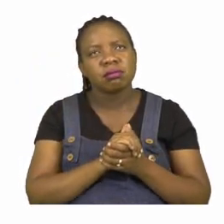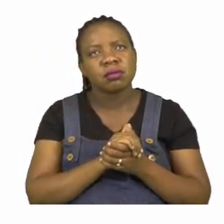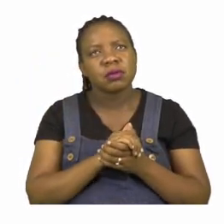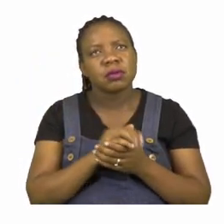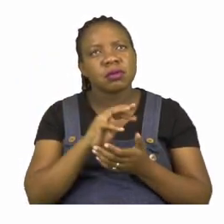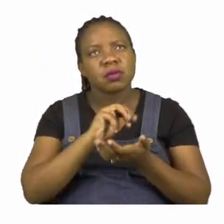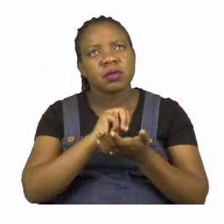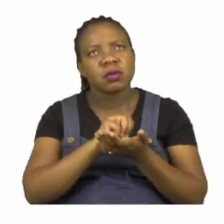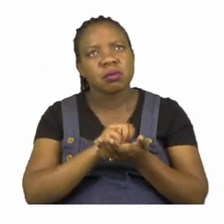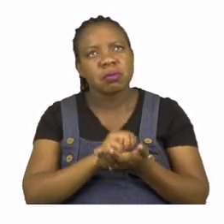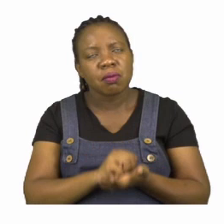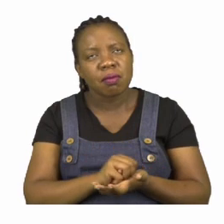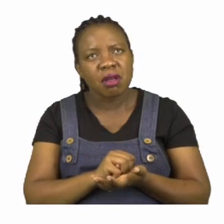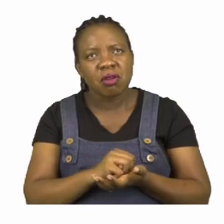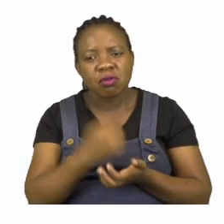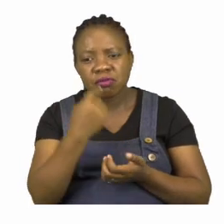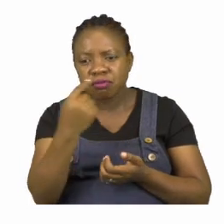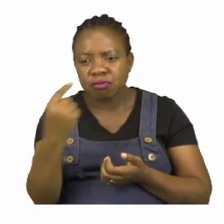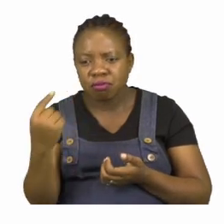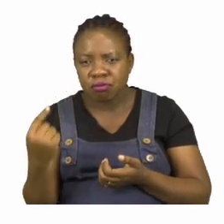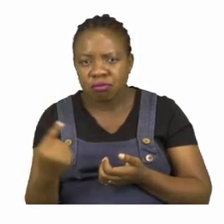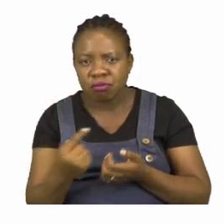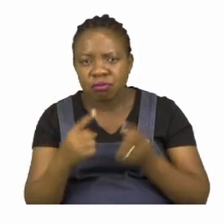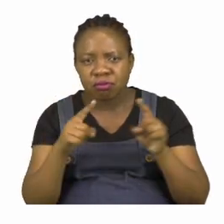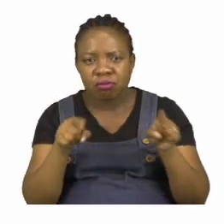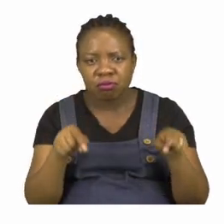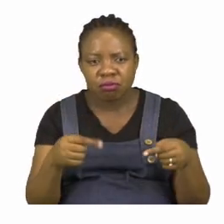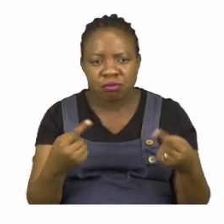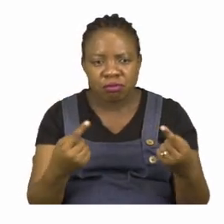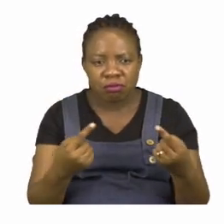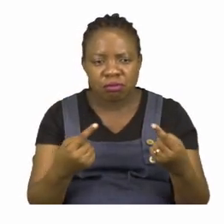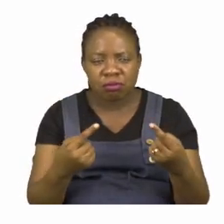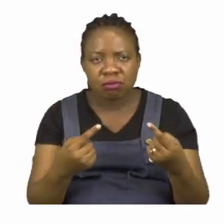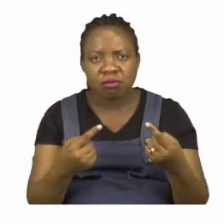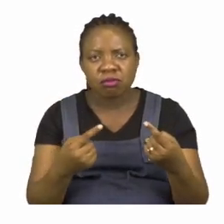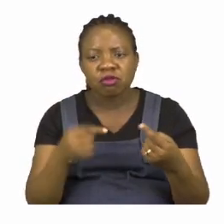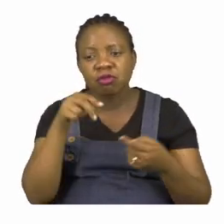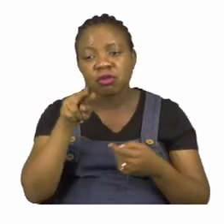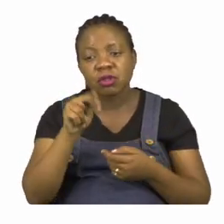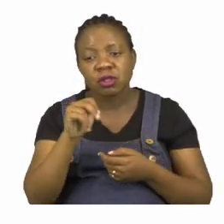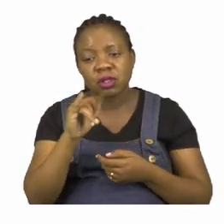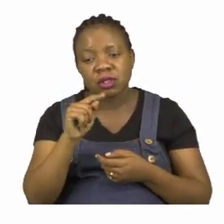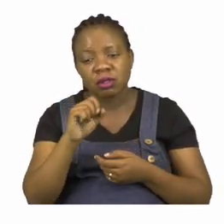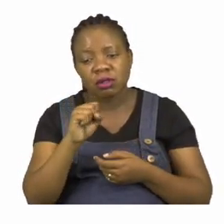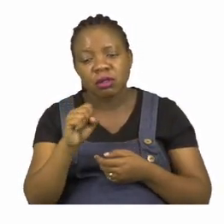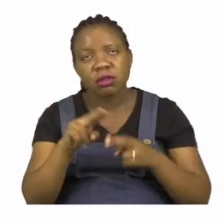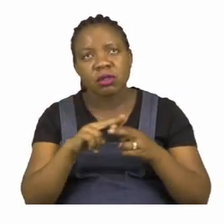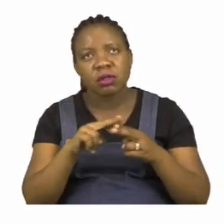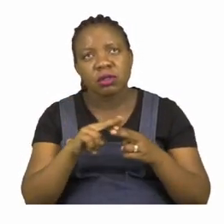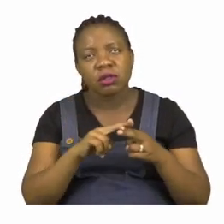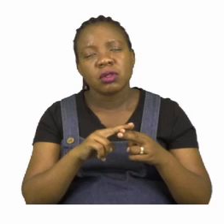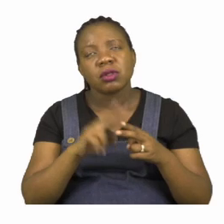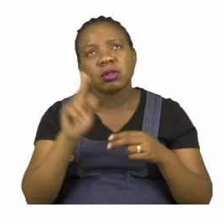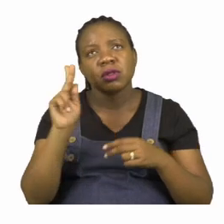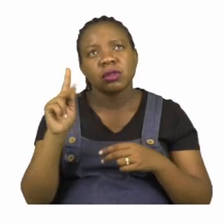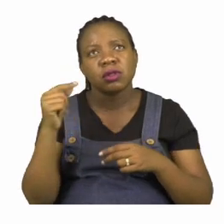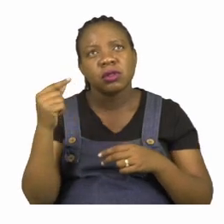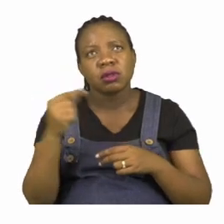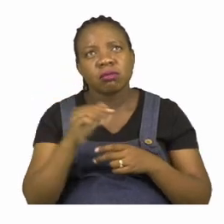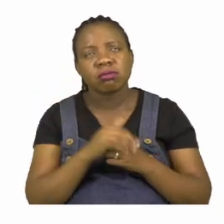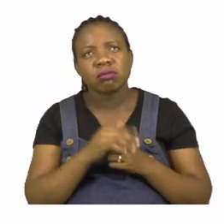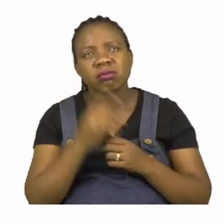in kilograms, kgs? You can definitely see that the first one with the bag of